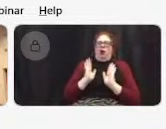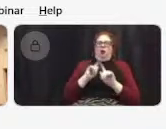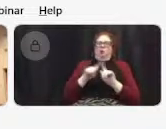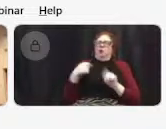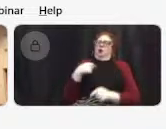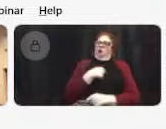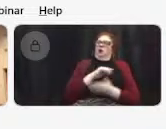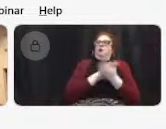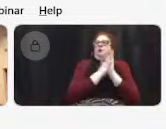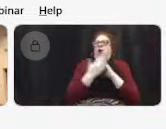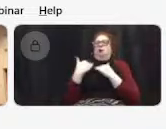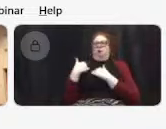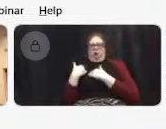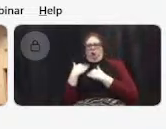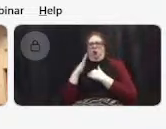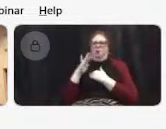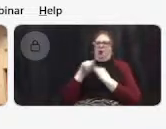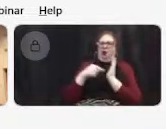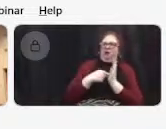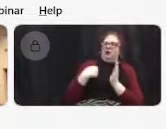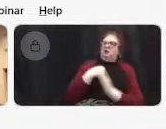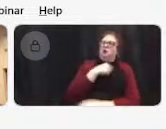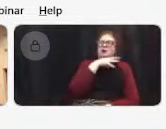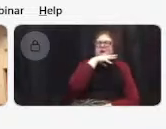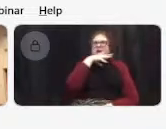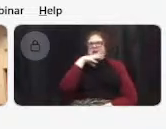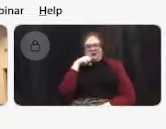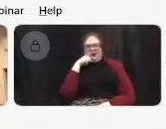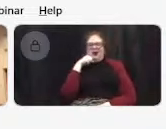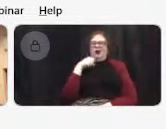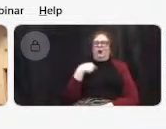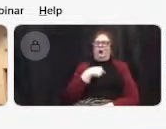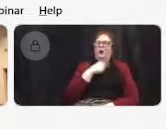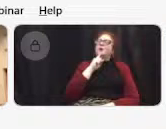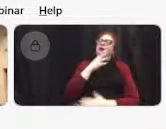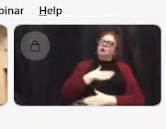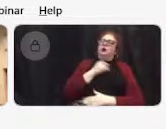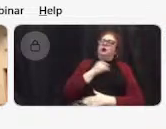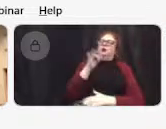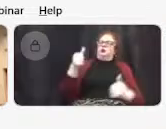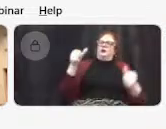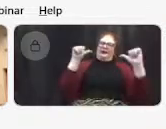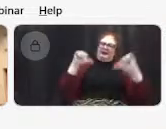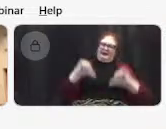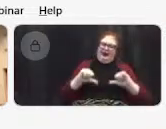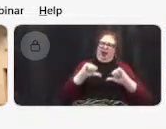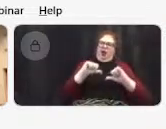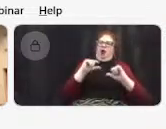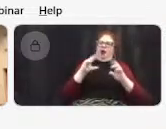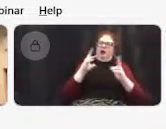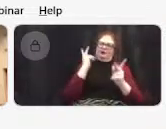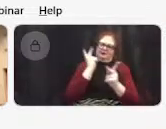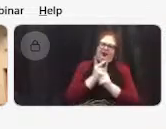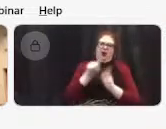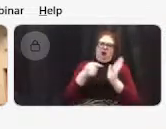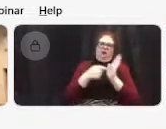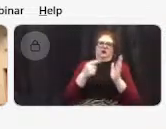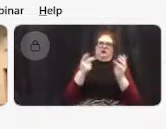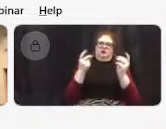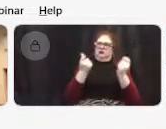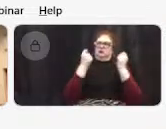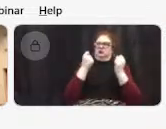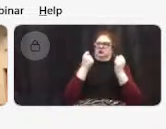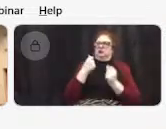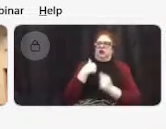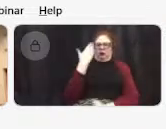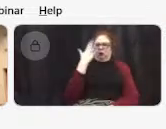us. We're very tired of it. We really would appreciate this to be denied and taken care of once and for all. I don't know why he keeps getting to refile